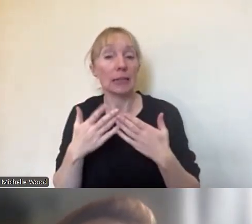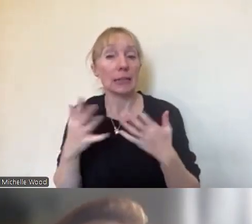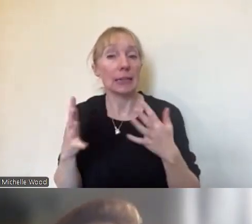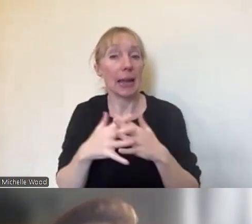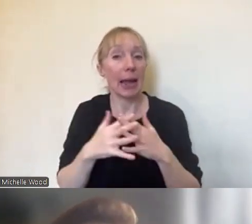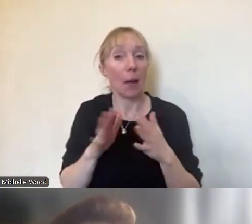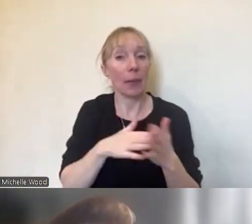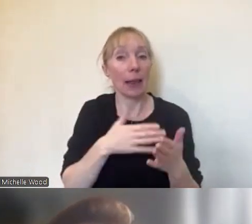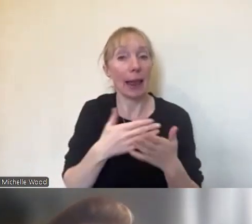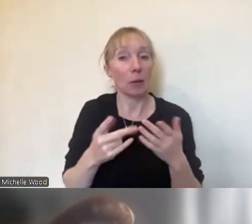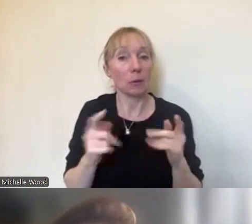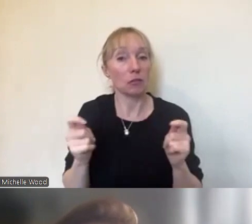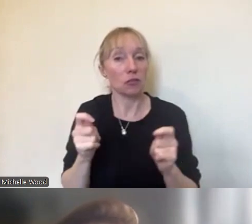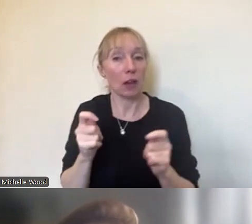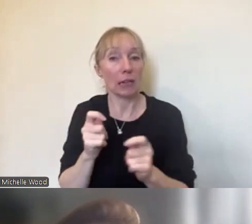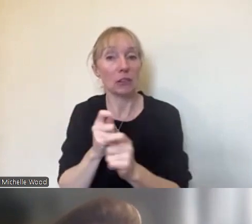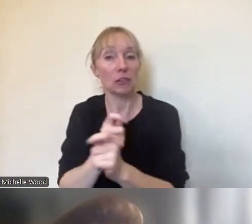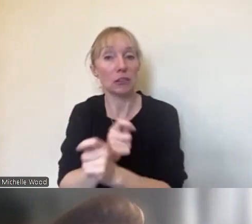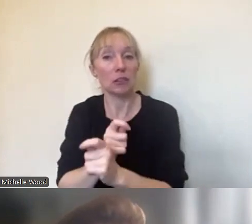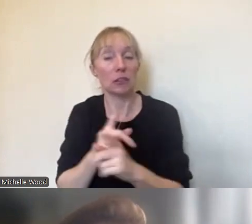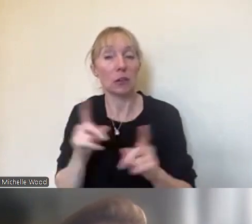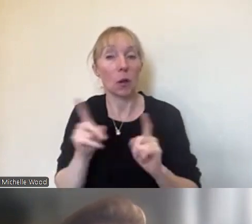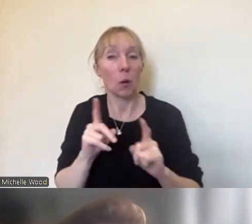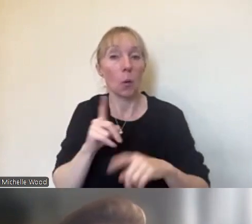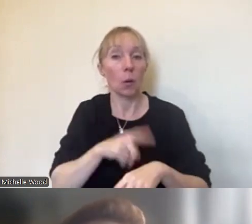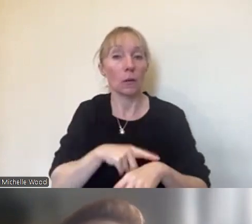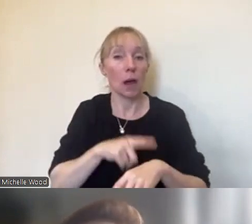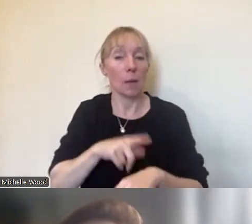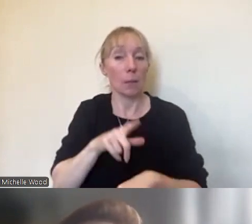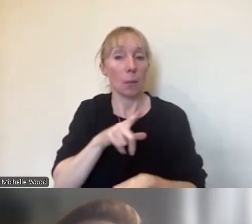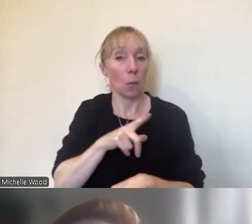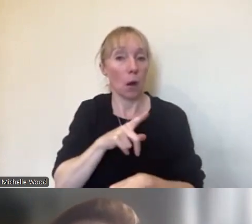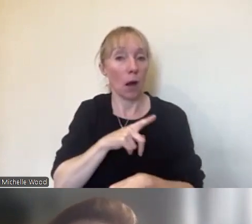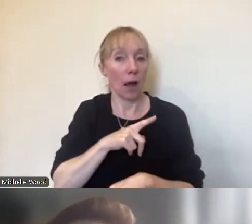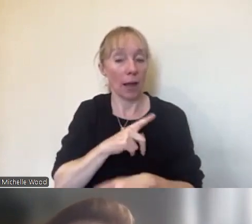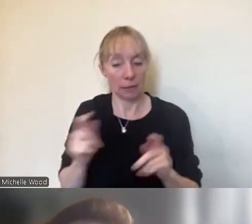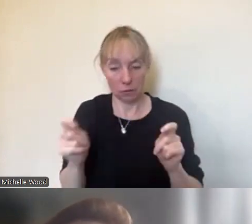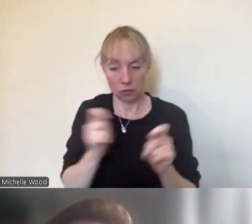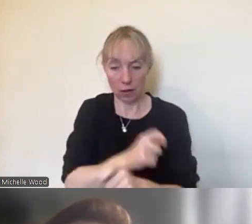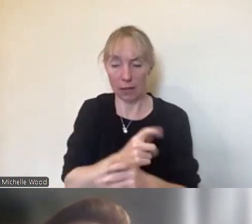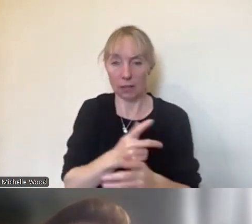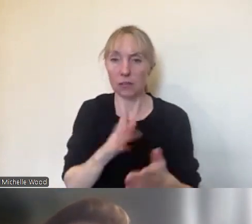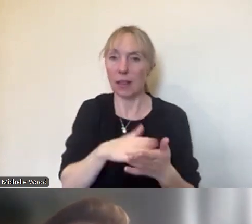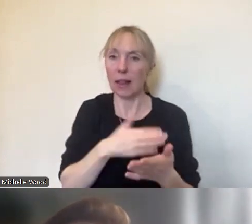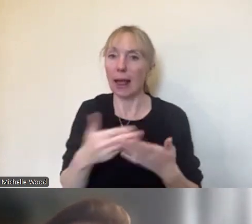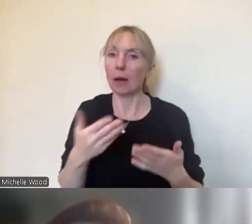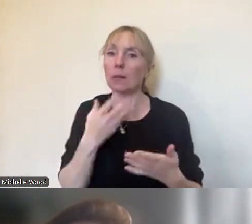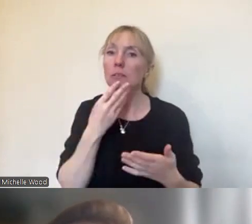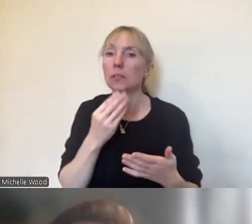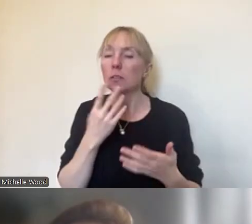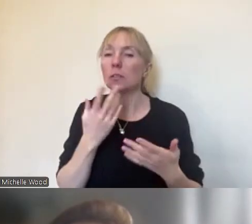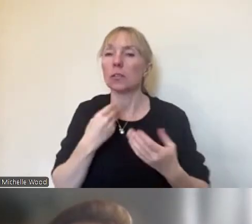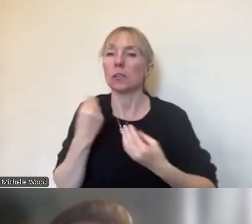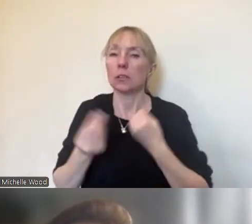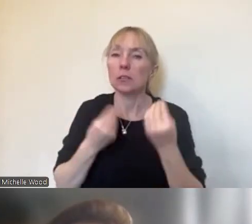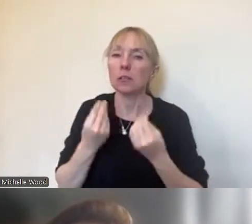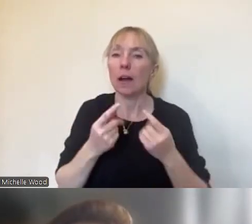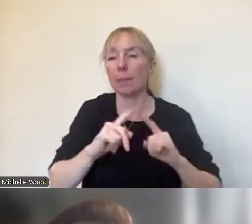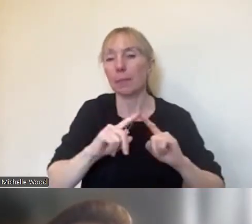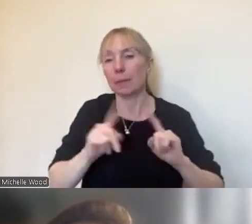what points and why those change, because it's certainly the language that used to describe the various different types of